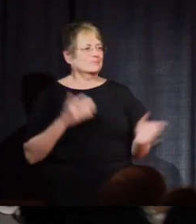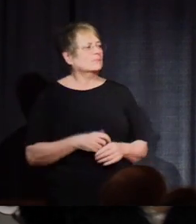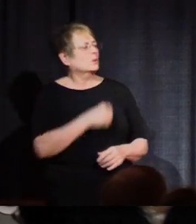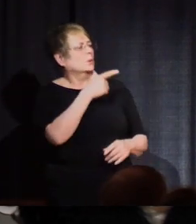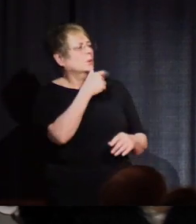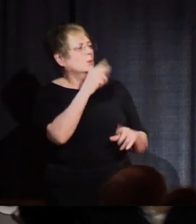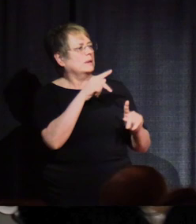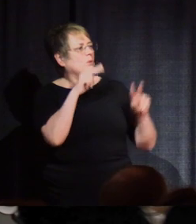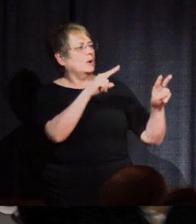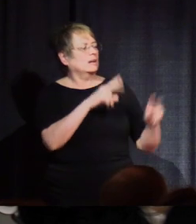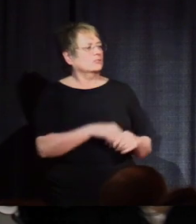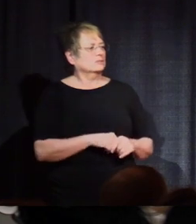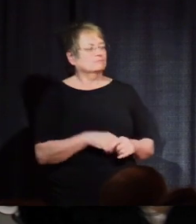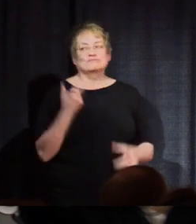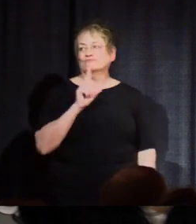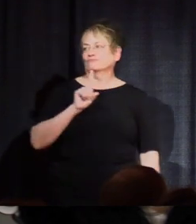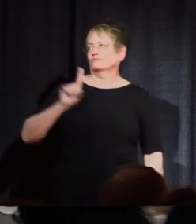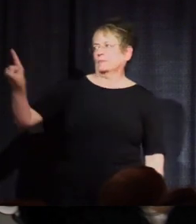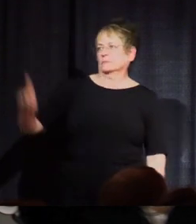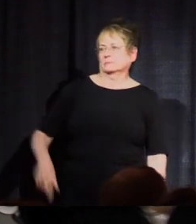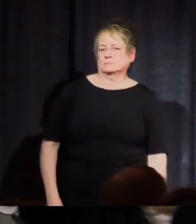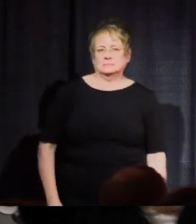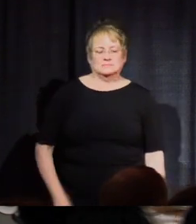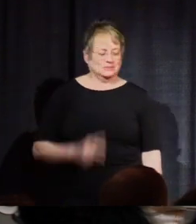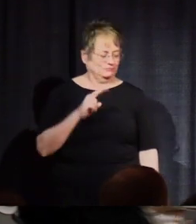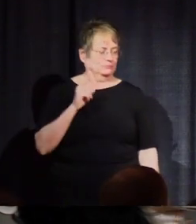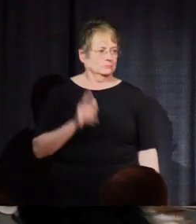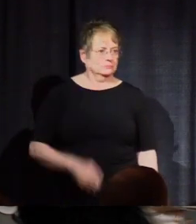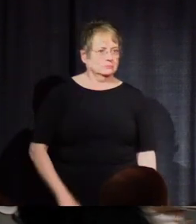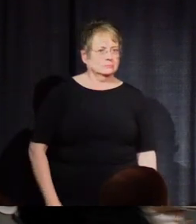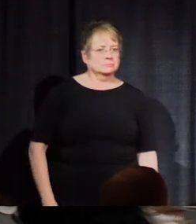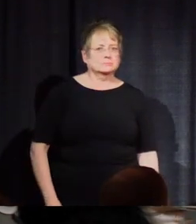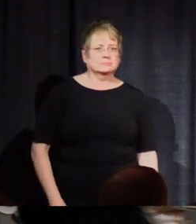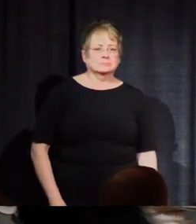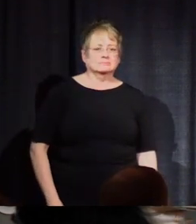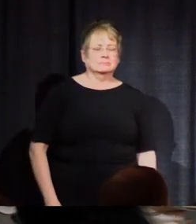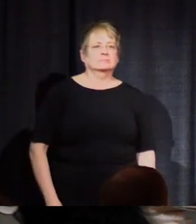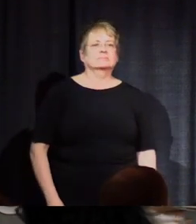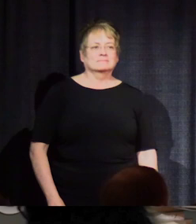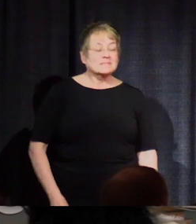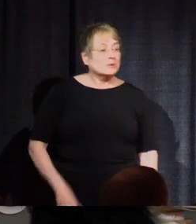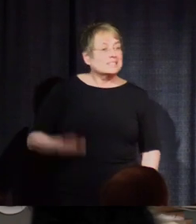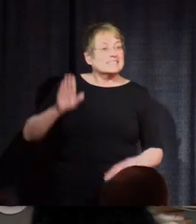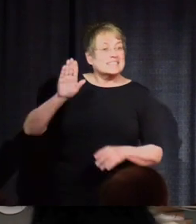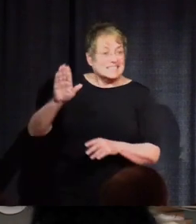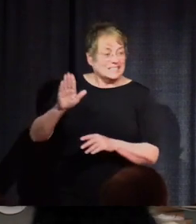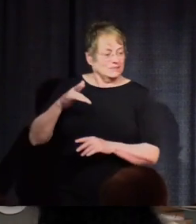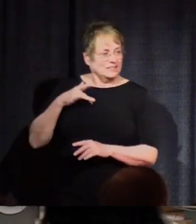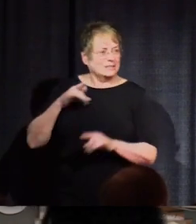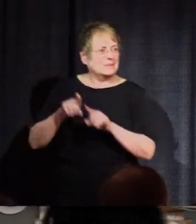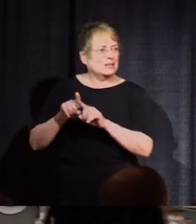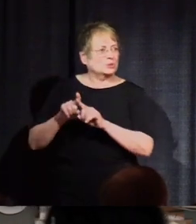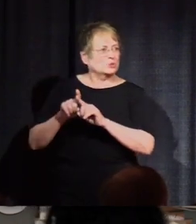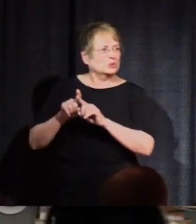do you think people are watching he turned and walked away that was not only his feeling but the sentiment